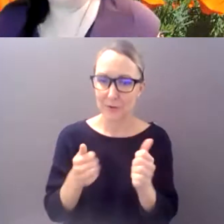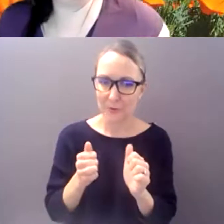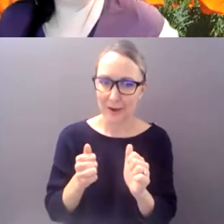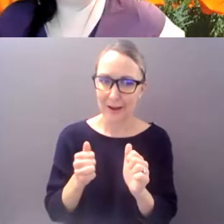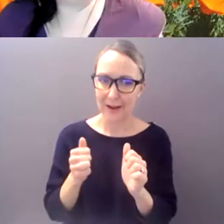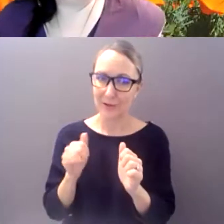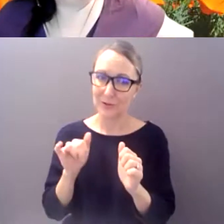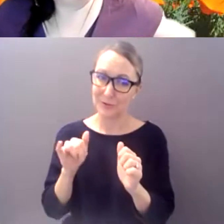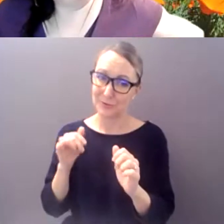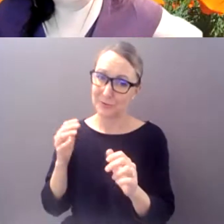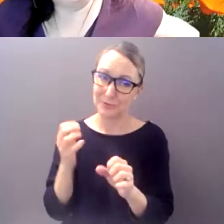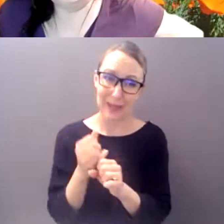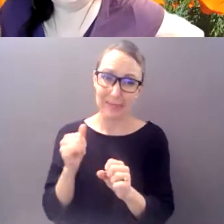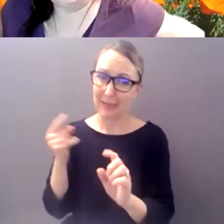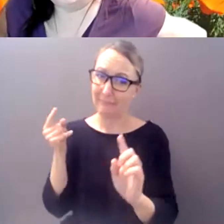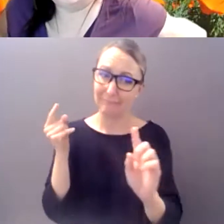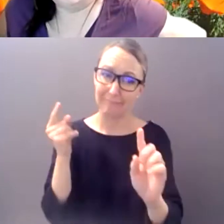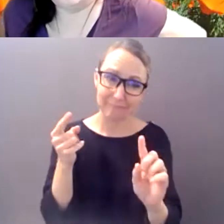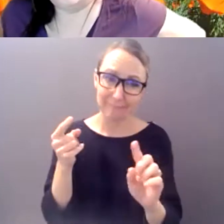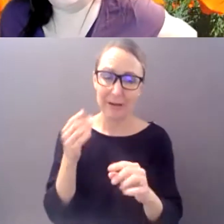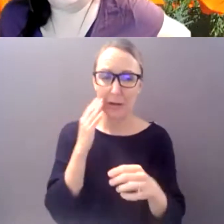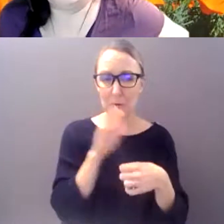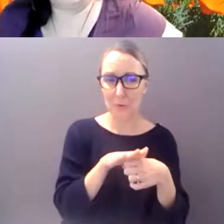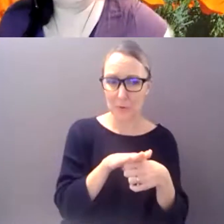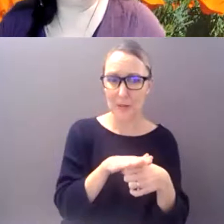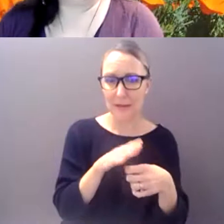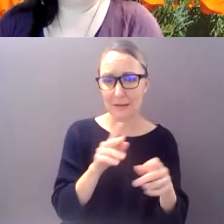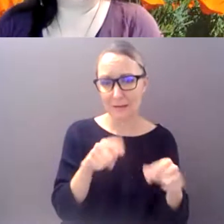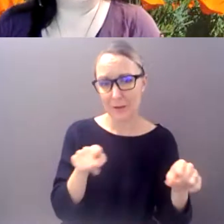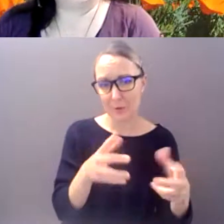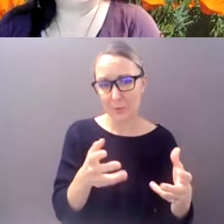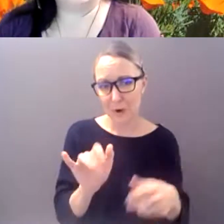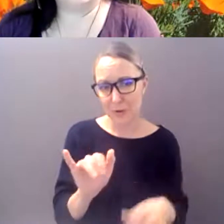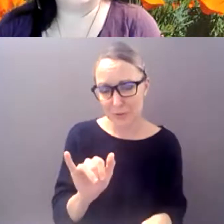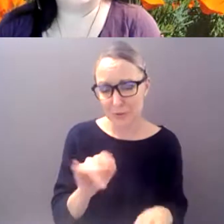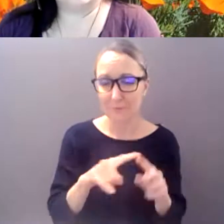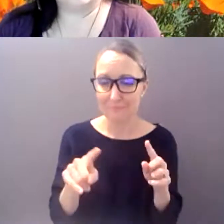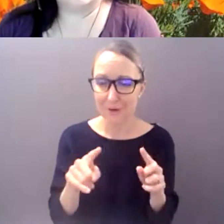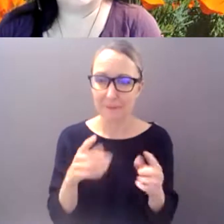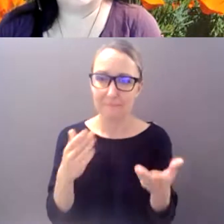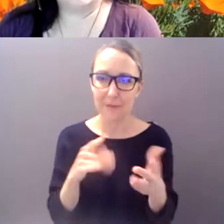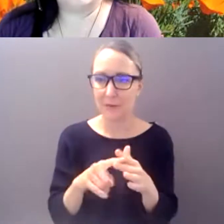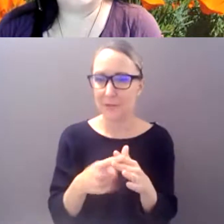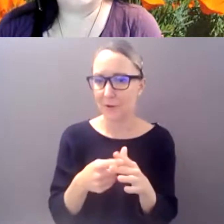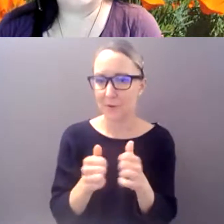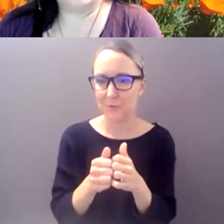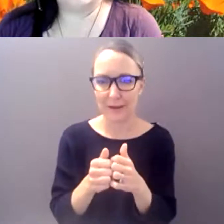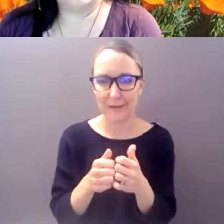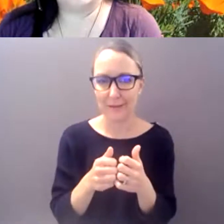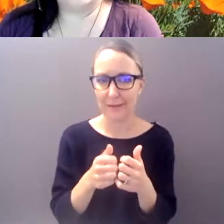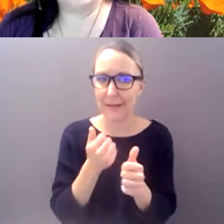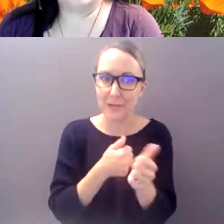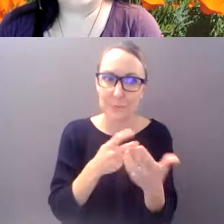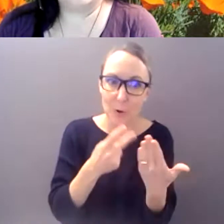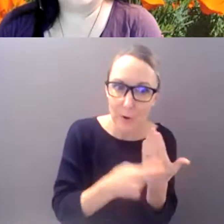sure at the local level continues to be, of interest. Perhaps, it starts with on a program by program basis,